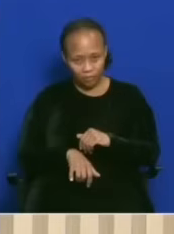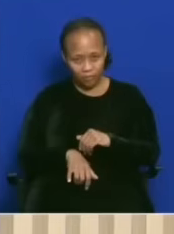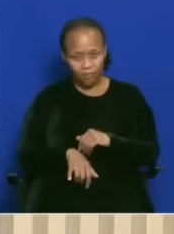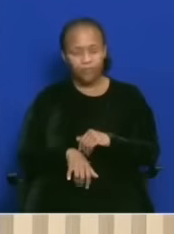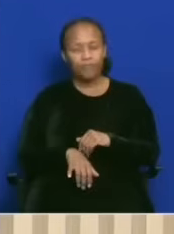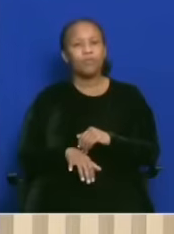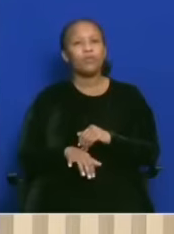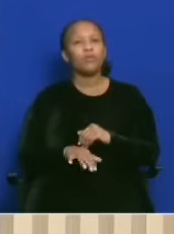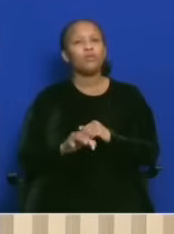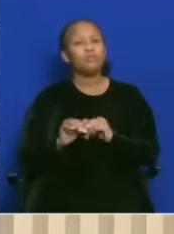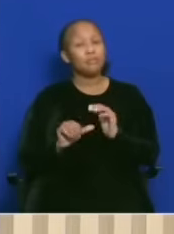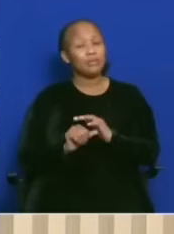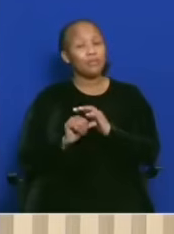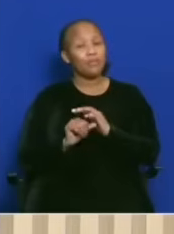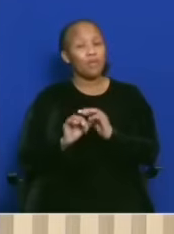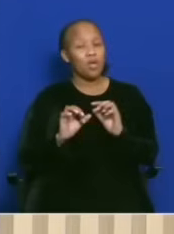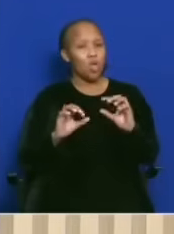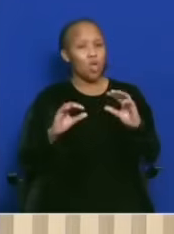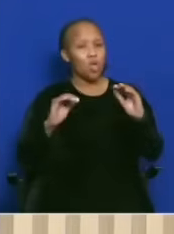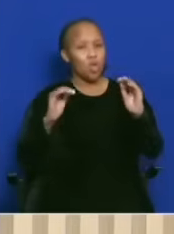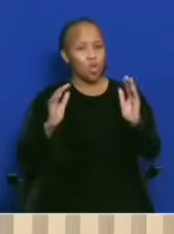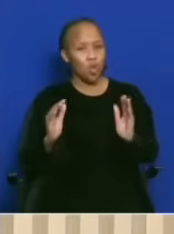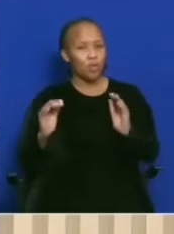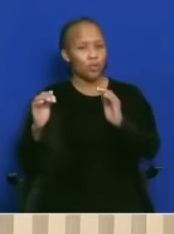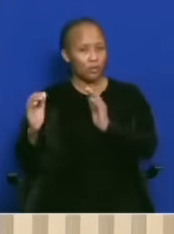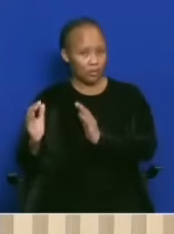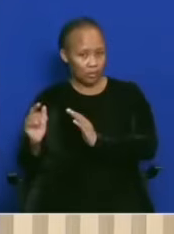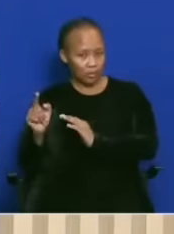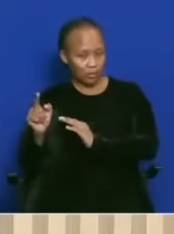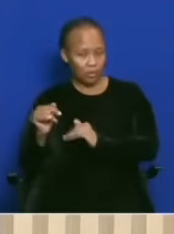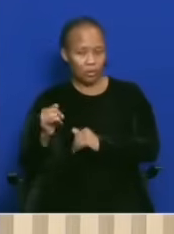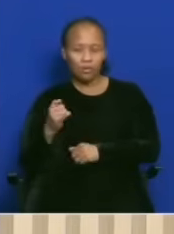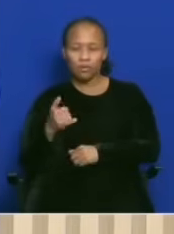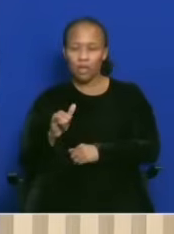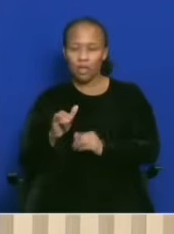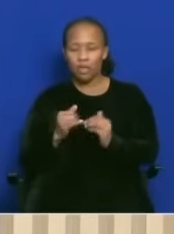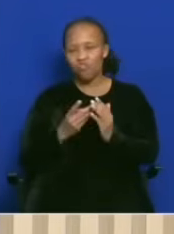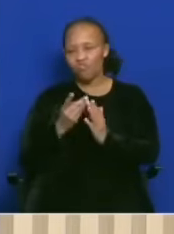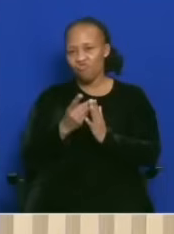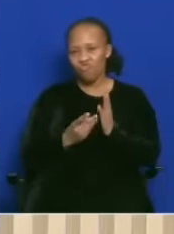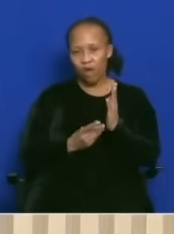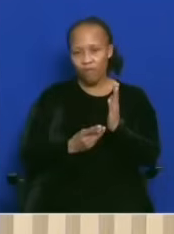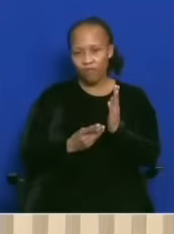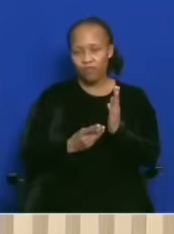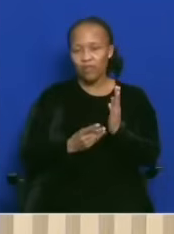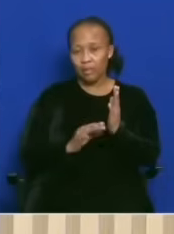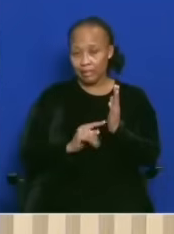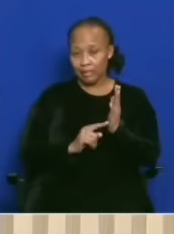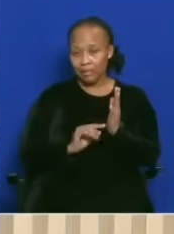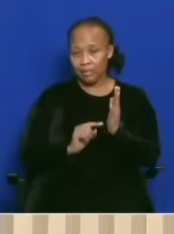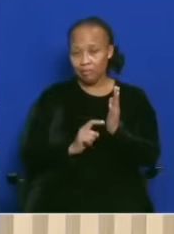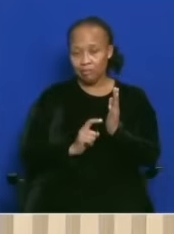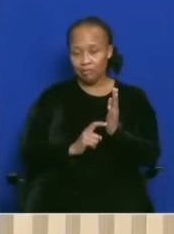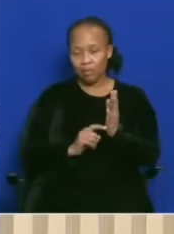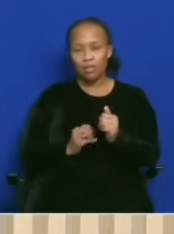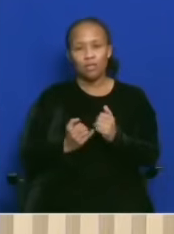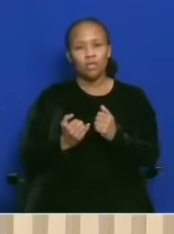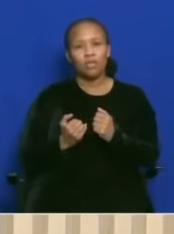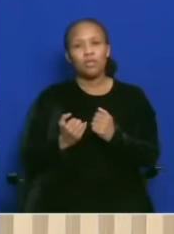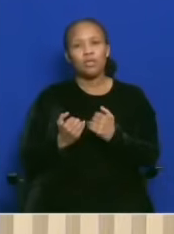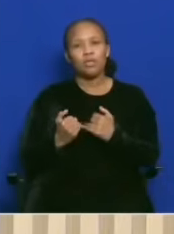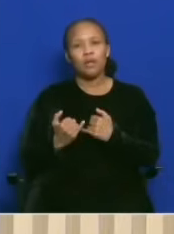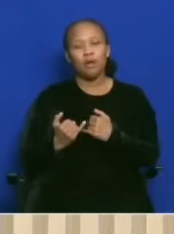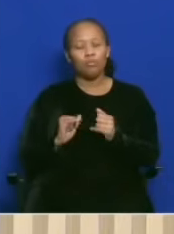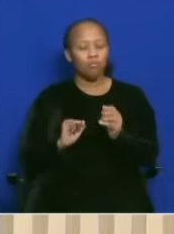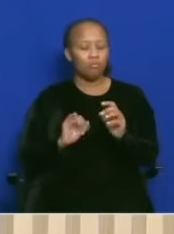clauses in which it's still in draft form and under consideration. This is shared, this is the document that is